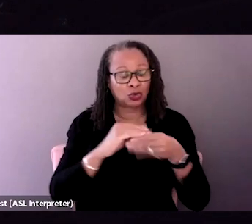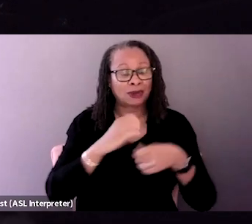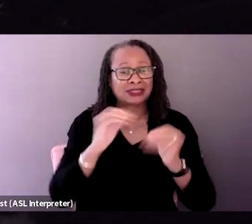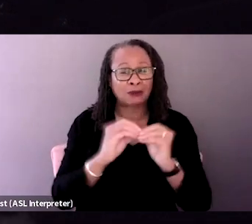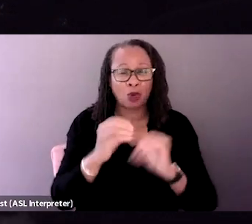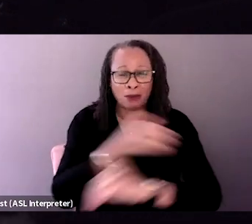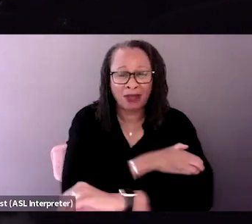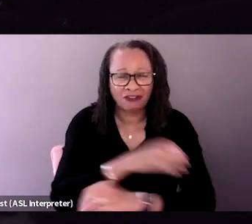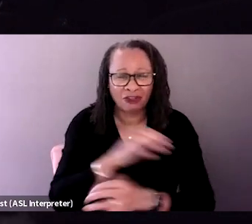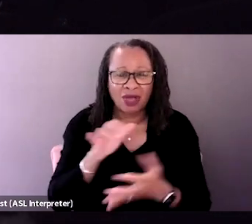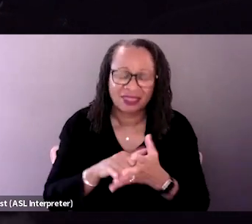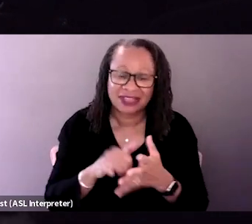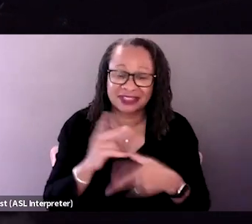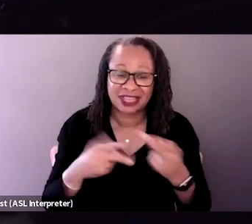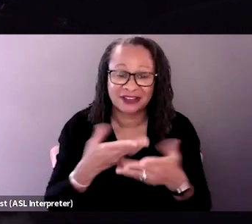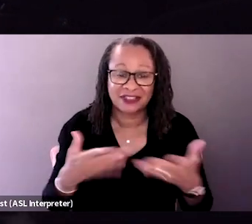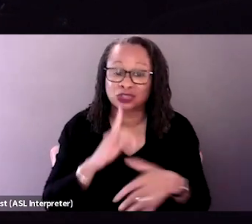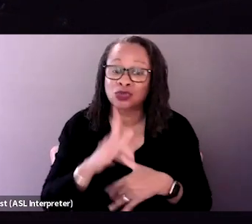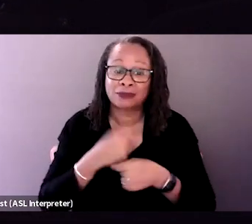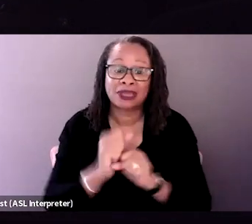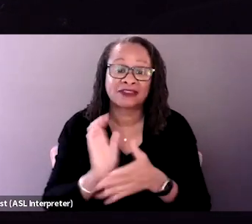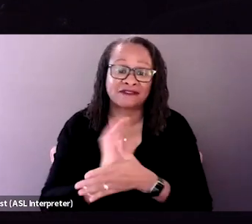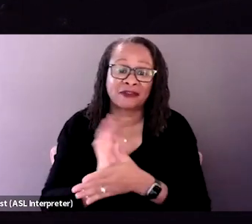the kinds of things that to you like really make the film